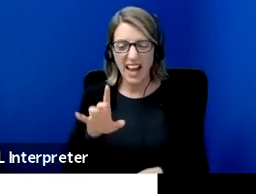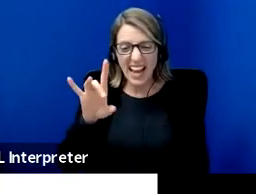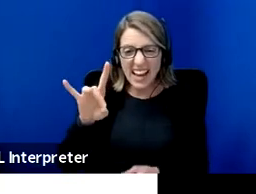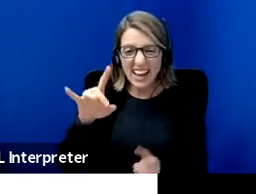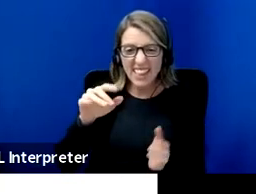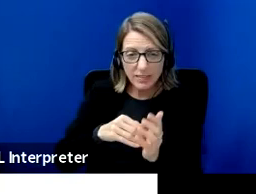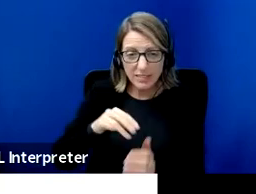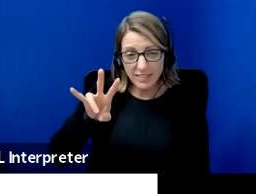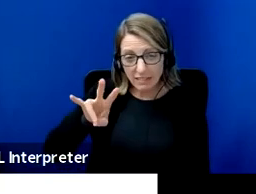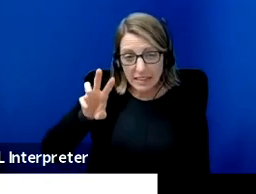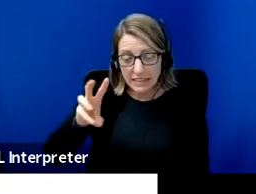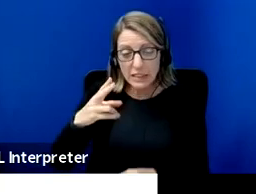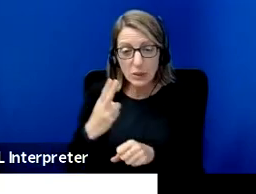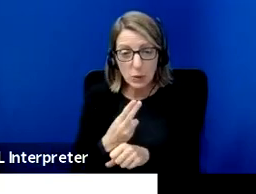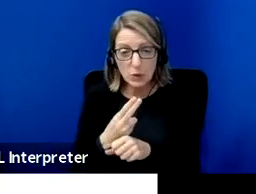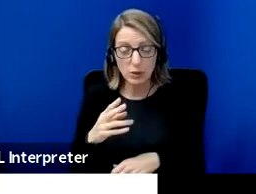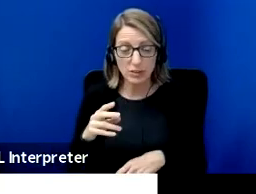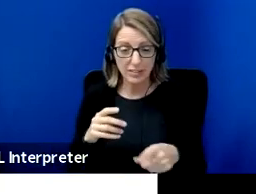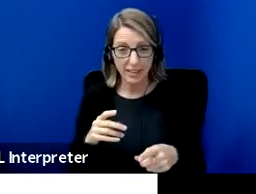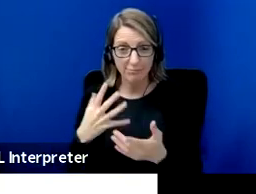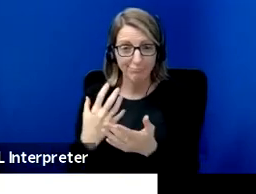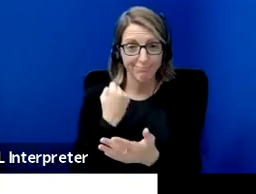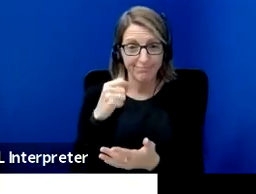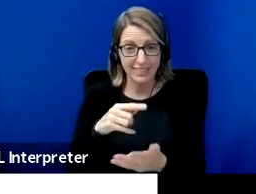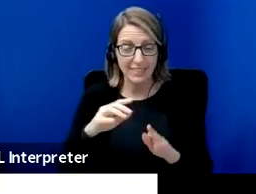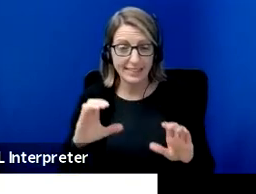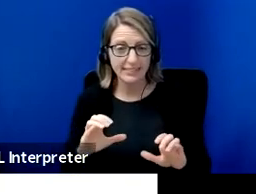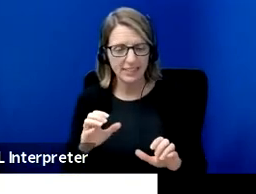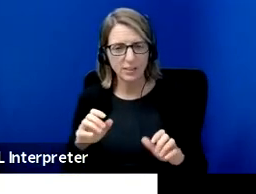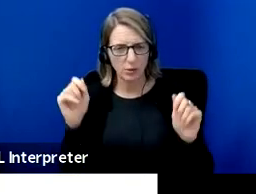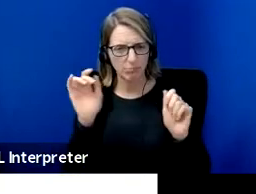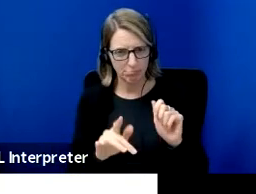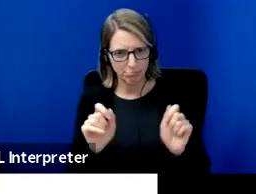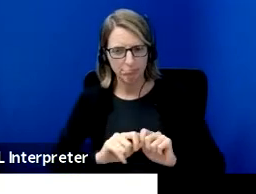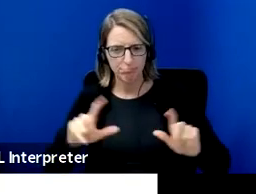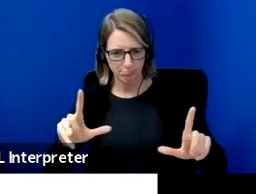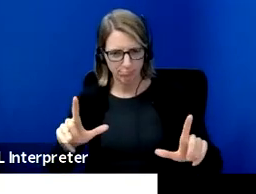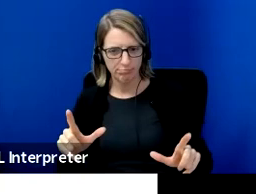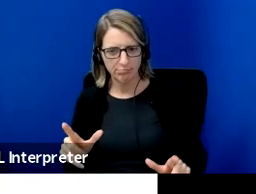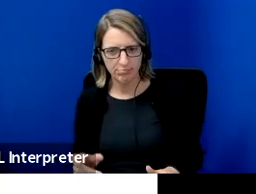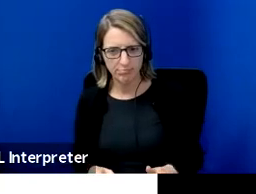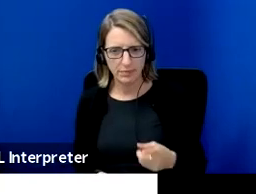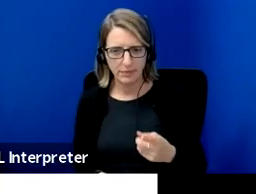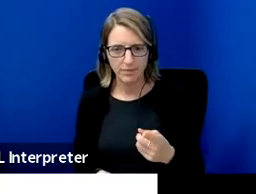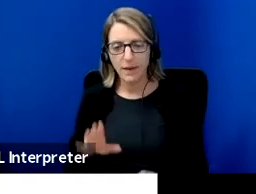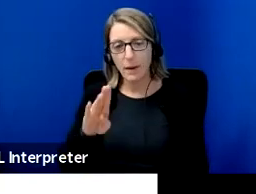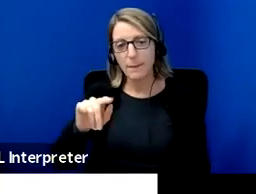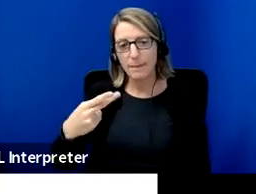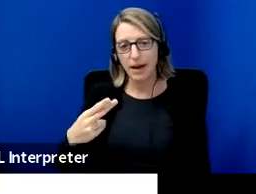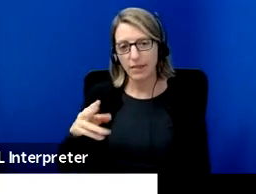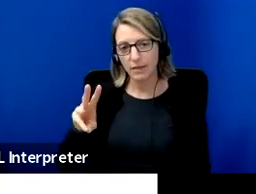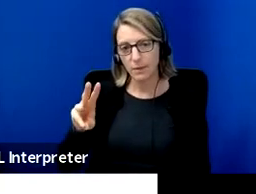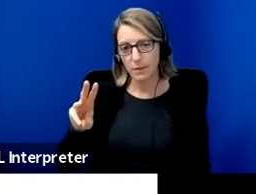8,076 users have used this activity. So let's look at it. I click on it. Beth Webster created